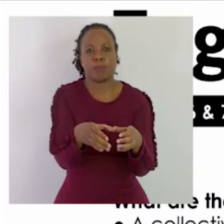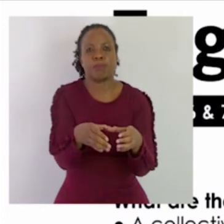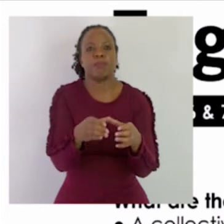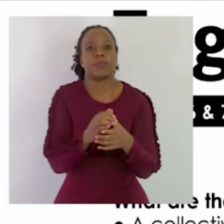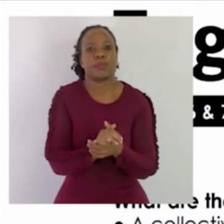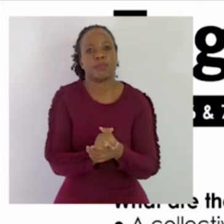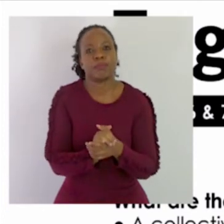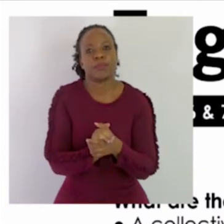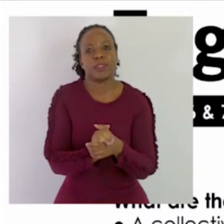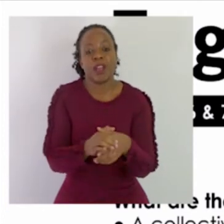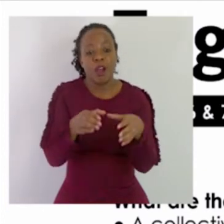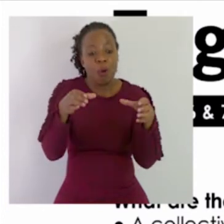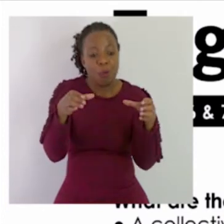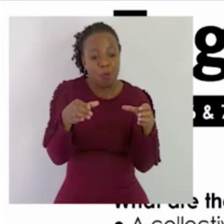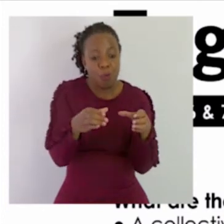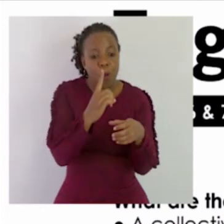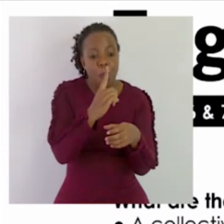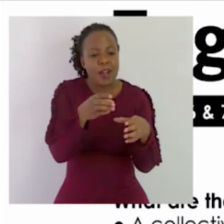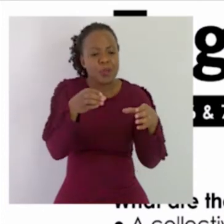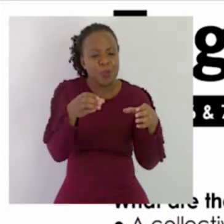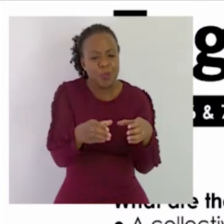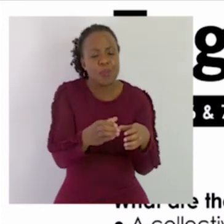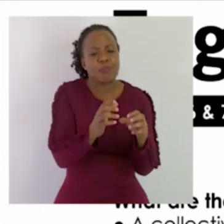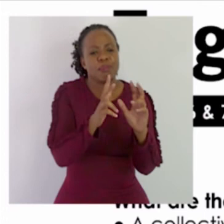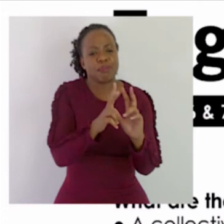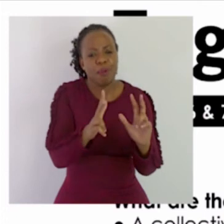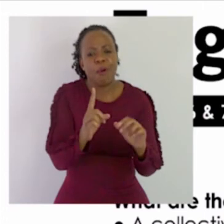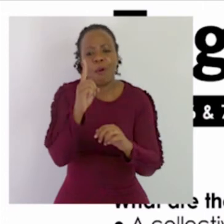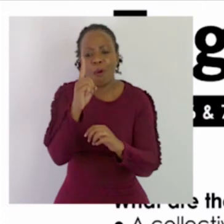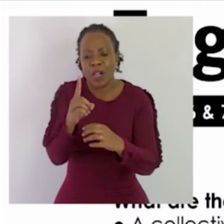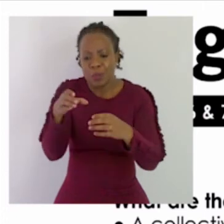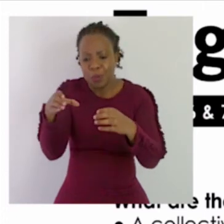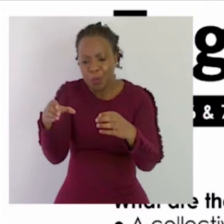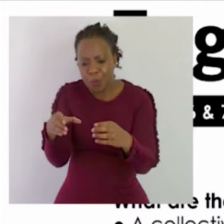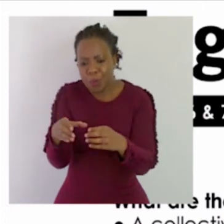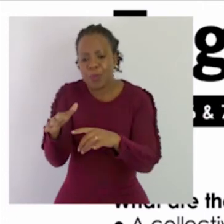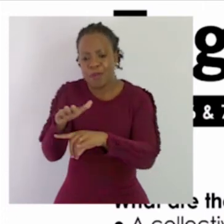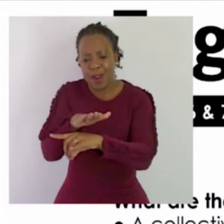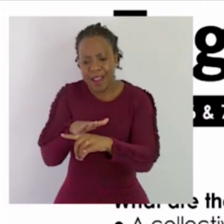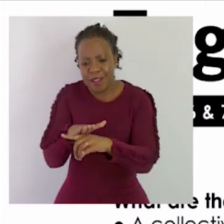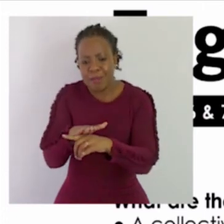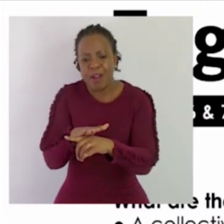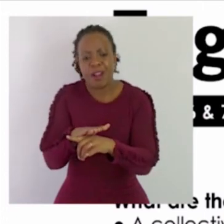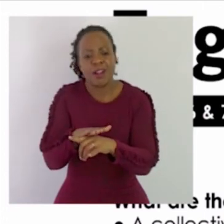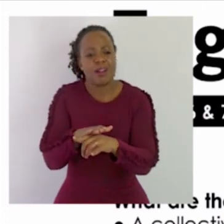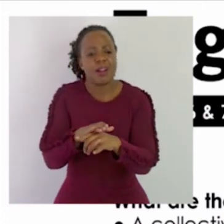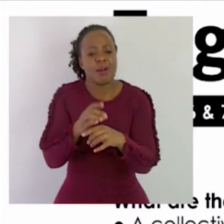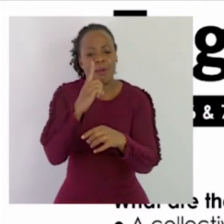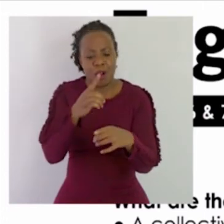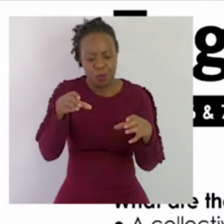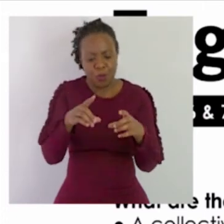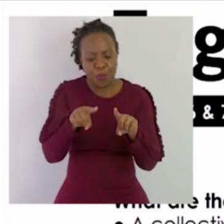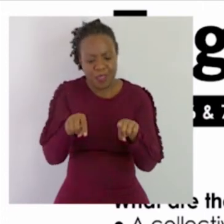people, of animals, or anything that are similar. If they're in a